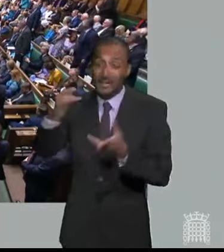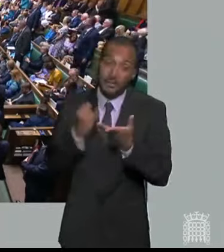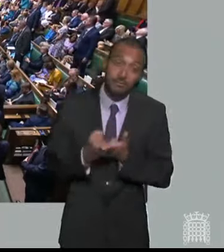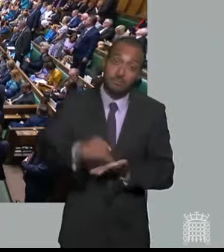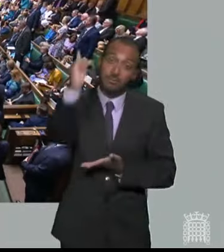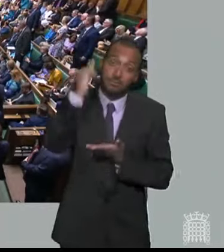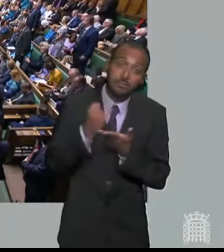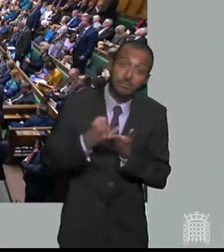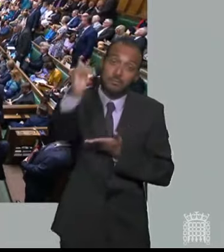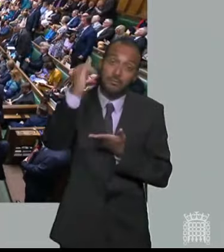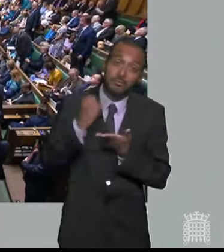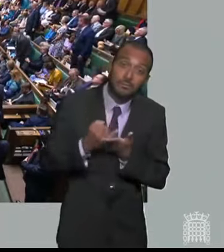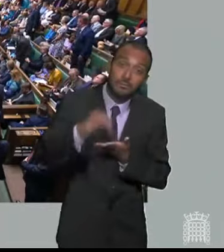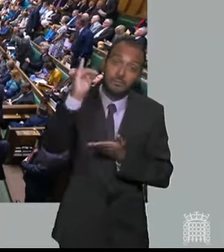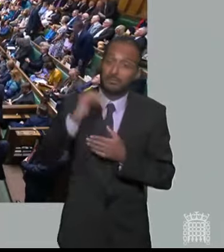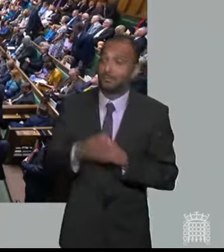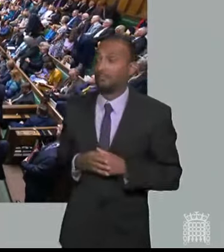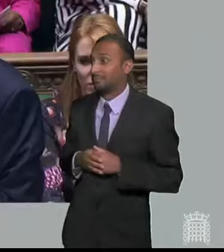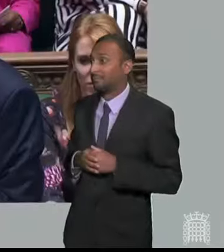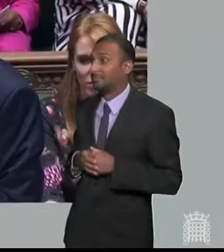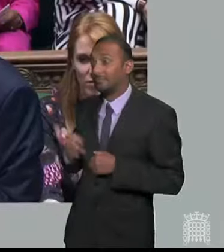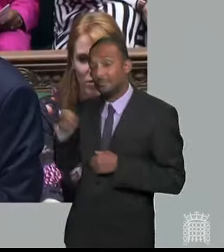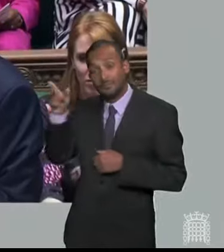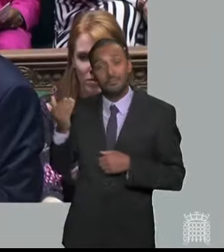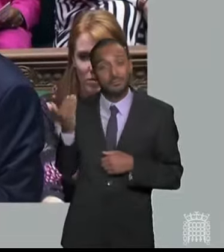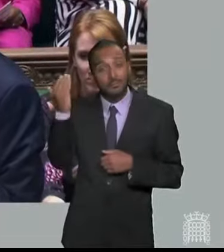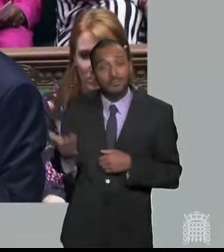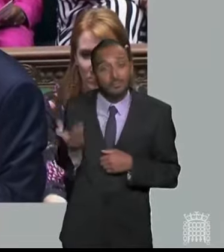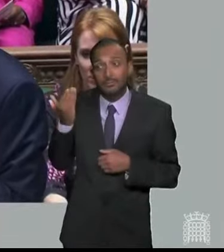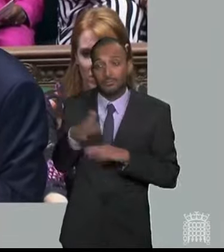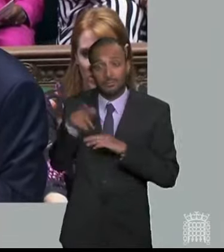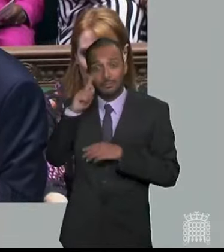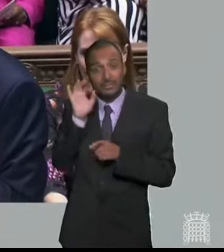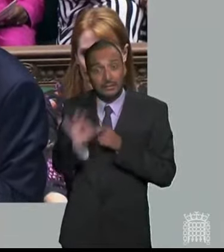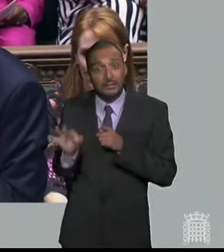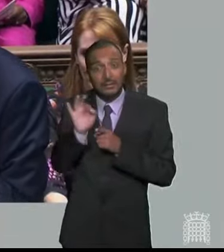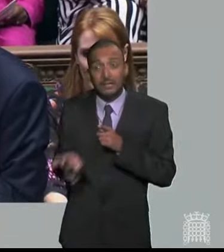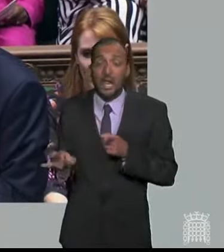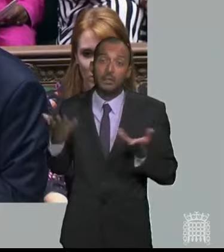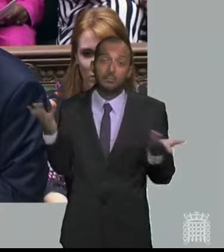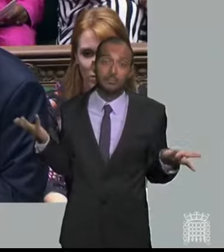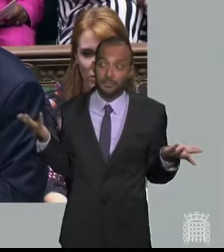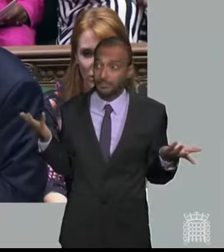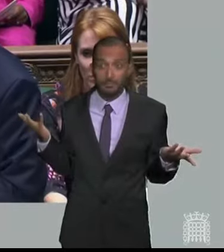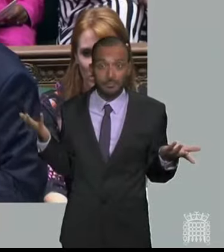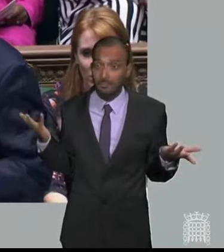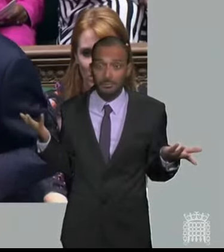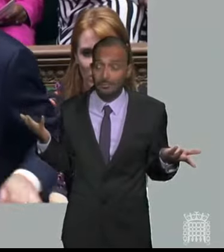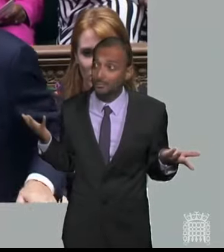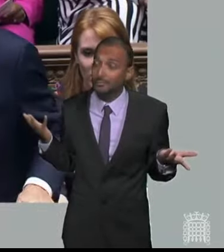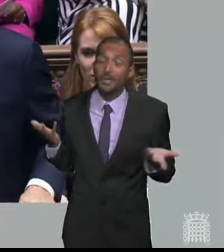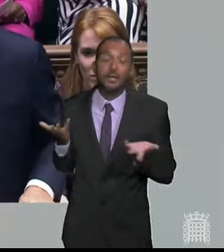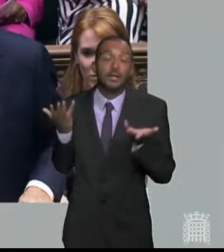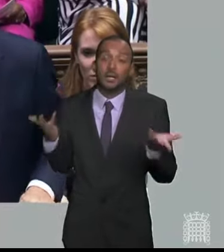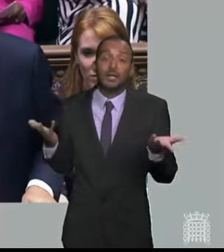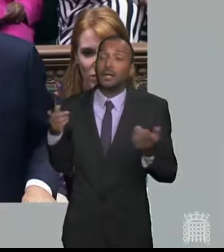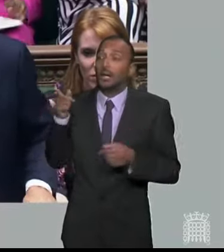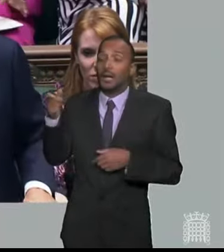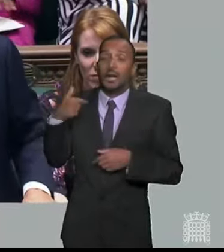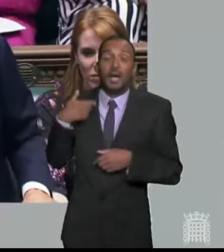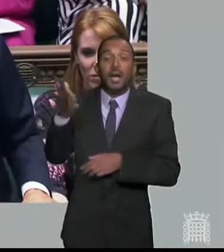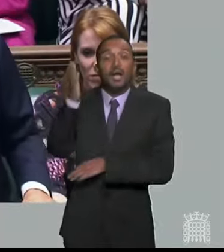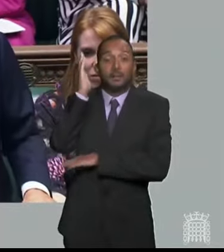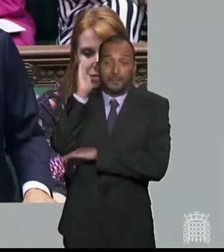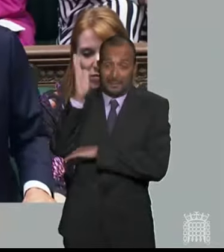But it claims to be a man of detail. There are 100 parliamentary questions from this side on this issue and an opposition day motion. But, Mr. Speaker, let us